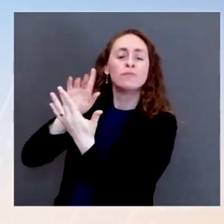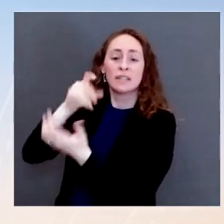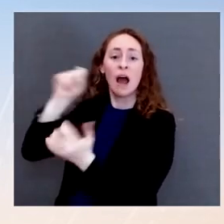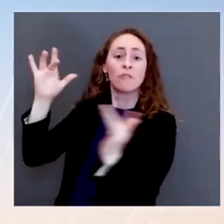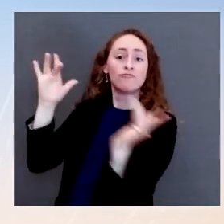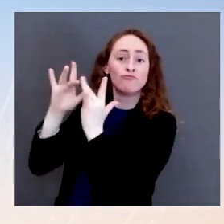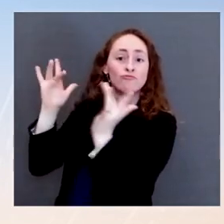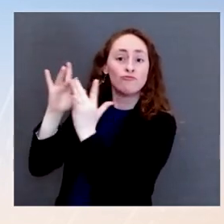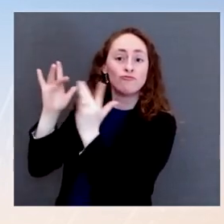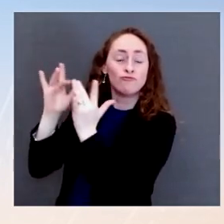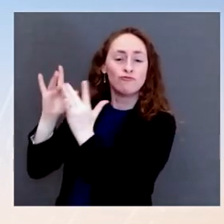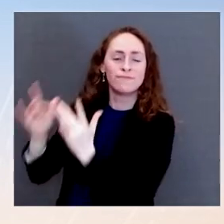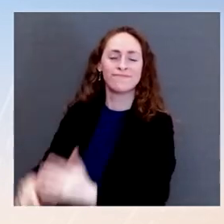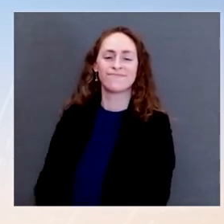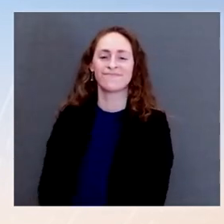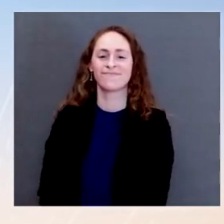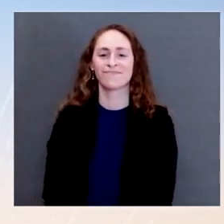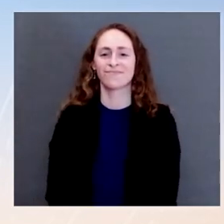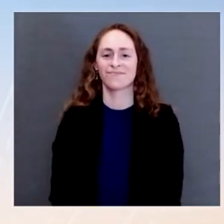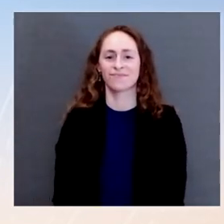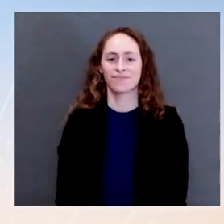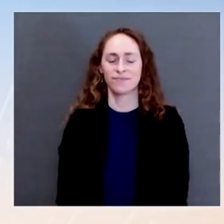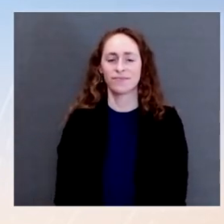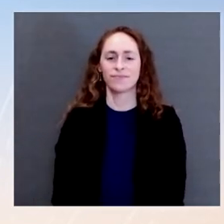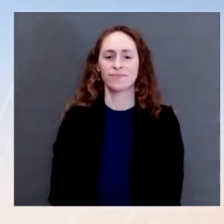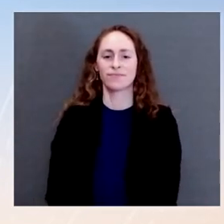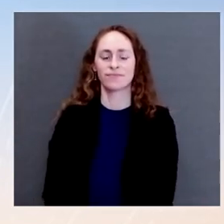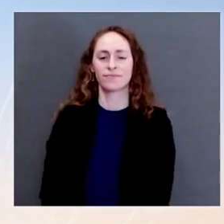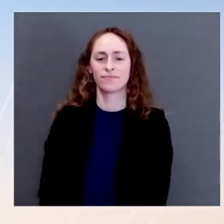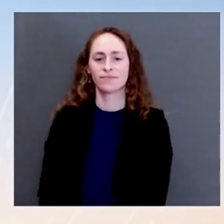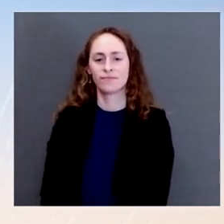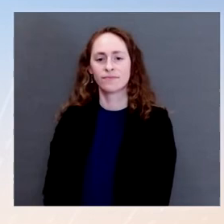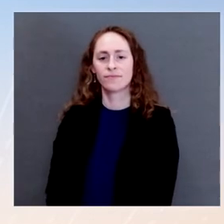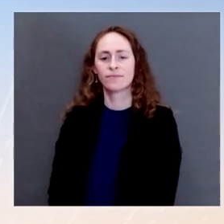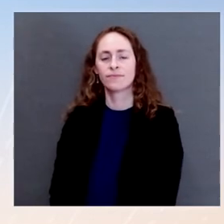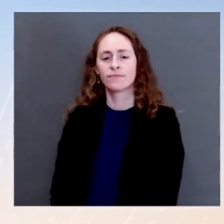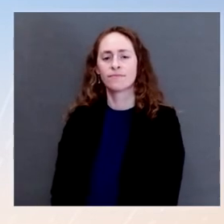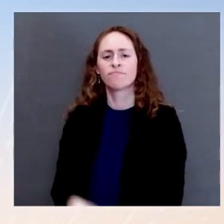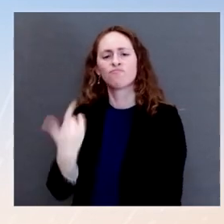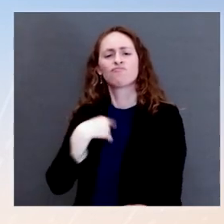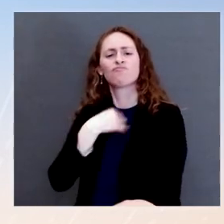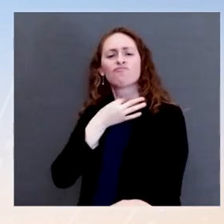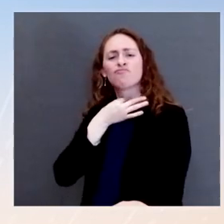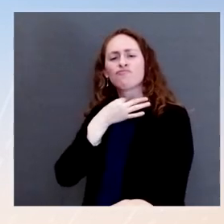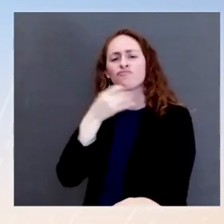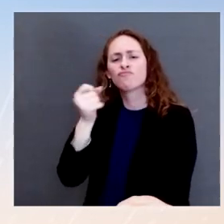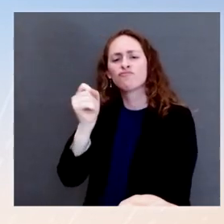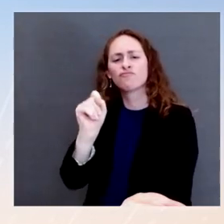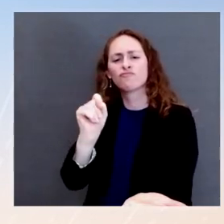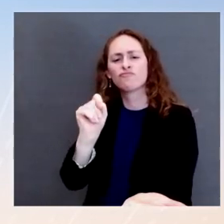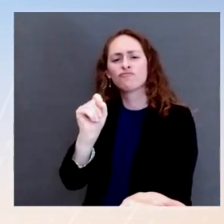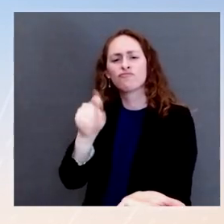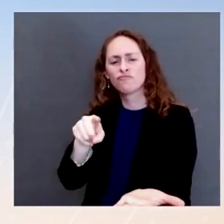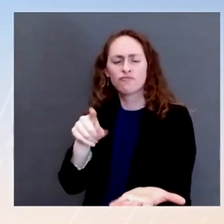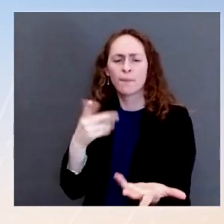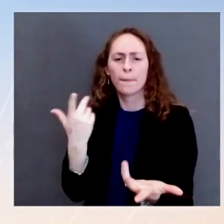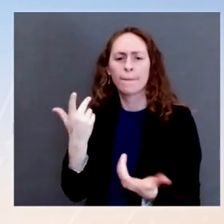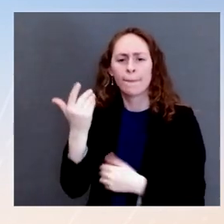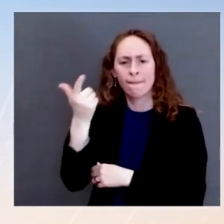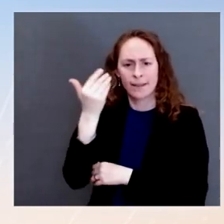boycott. Several reports the president has decided to move forward with the move. Is that correct, that he's come to this